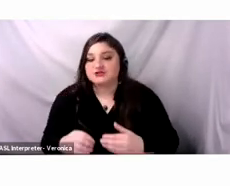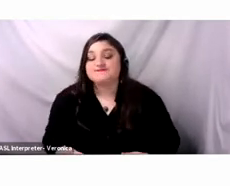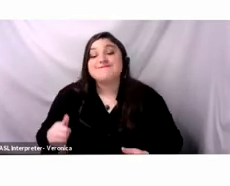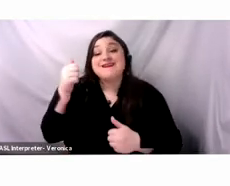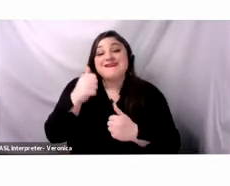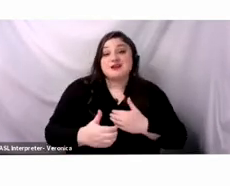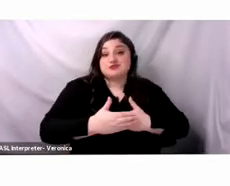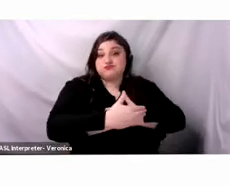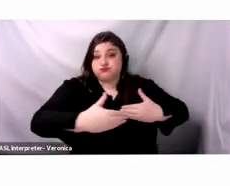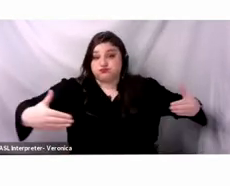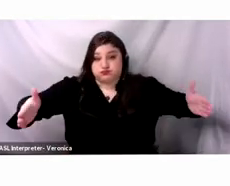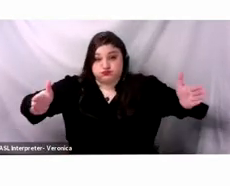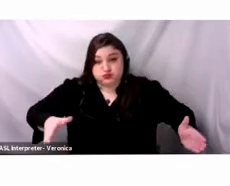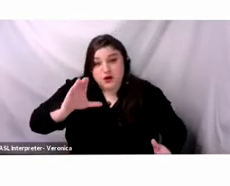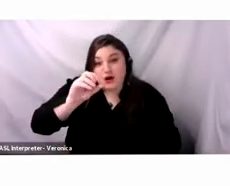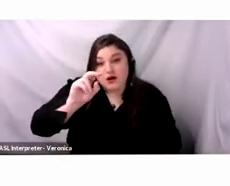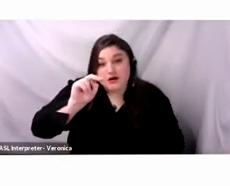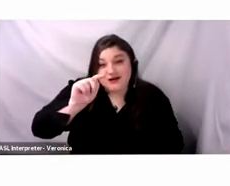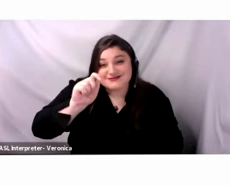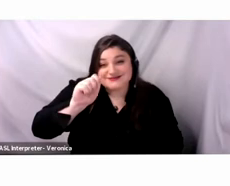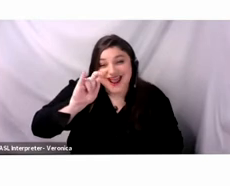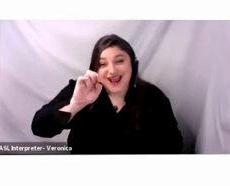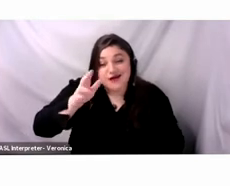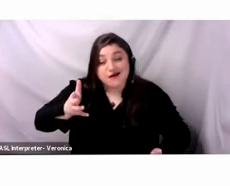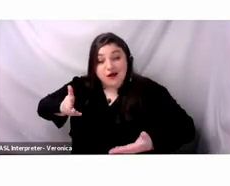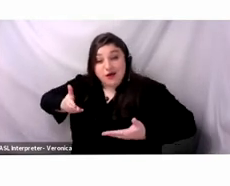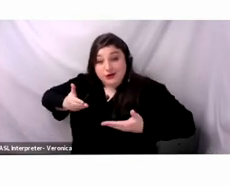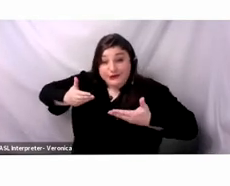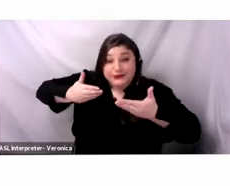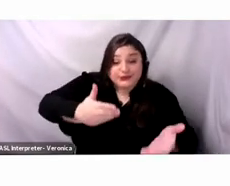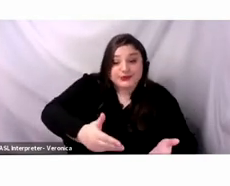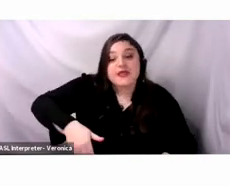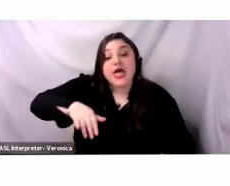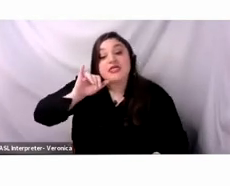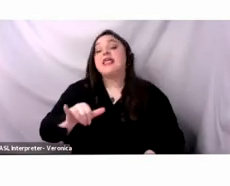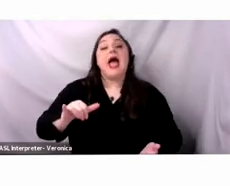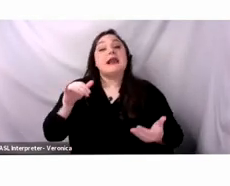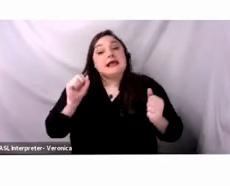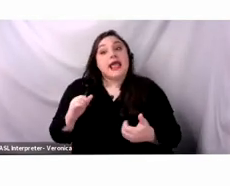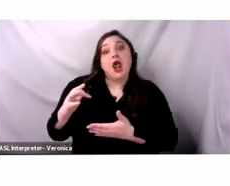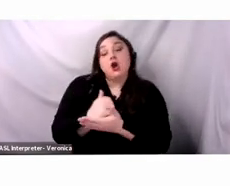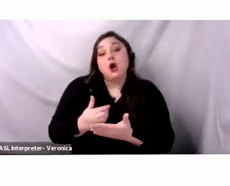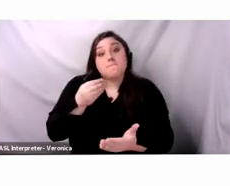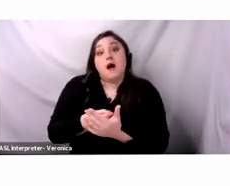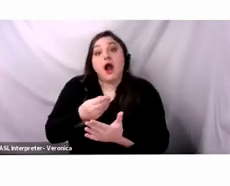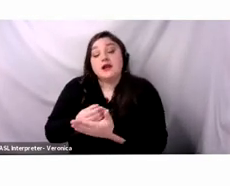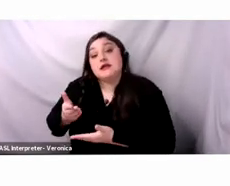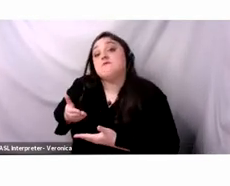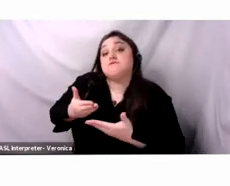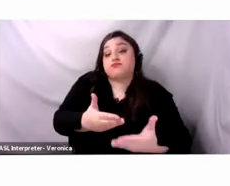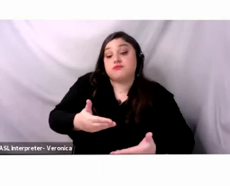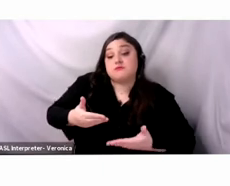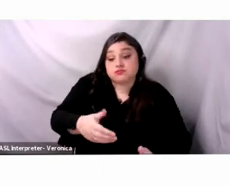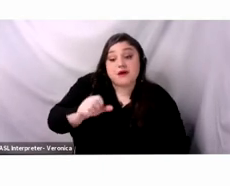many importers do make good money, but importers are still at the service of exporters in the global north. Availability and